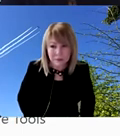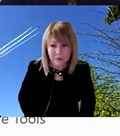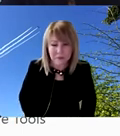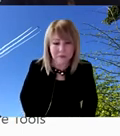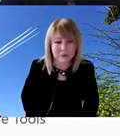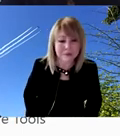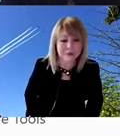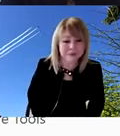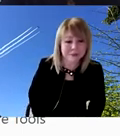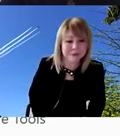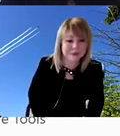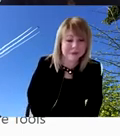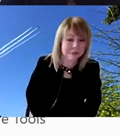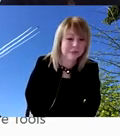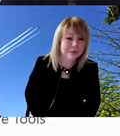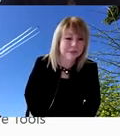Okay, well,